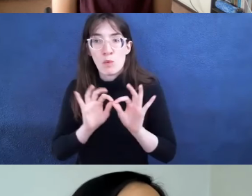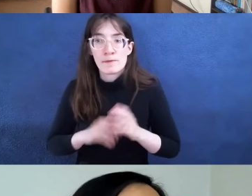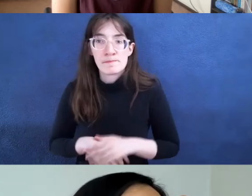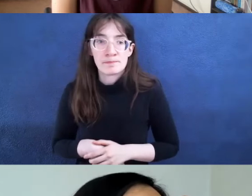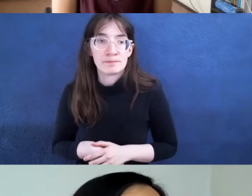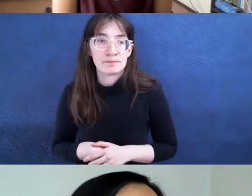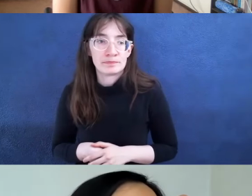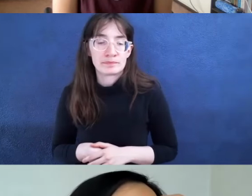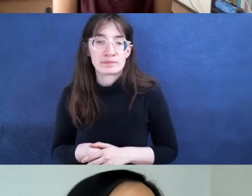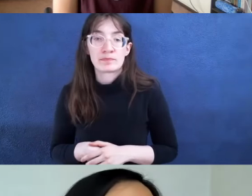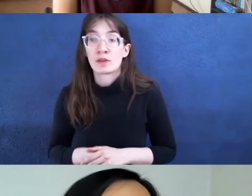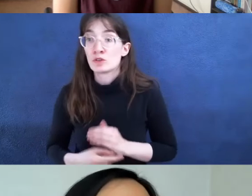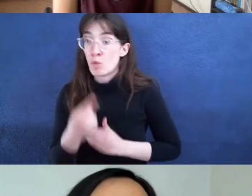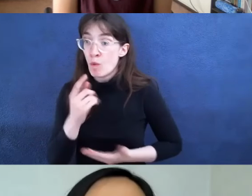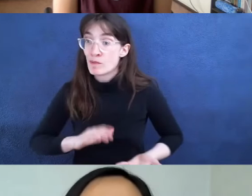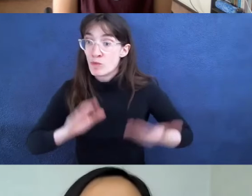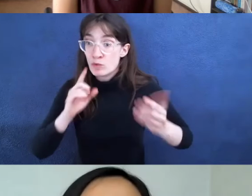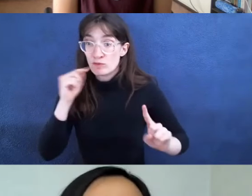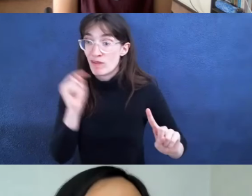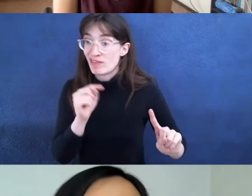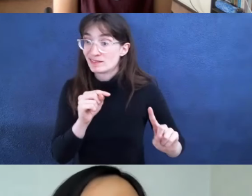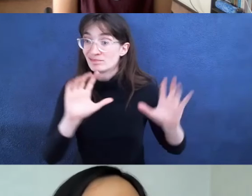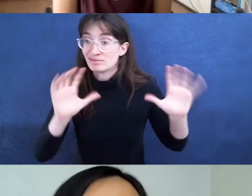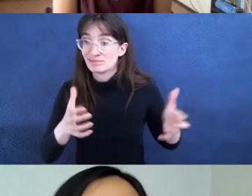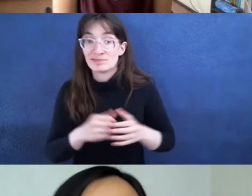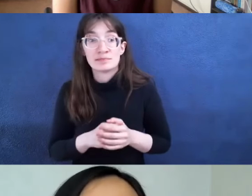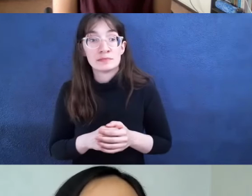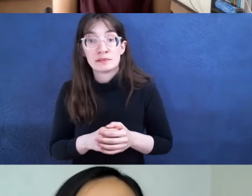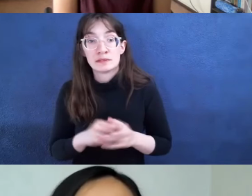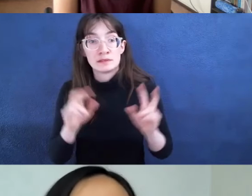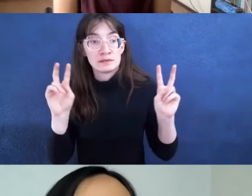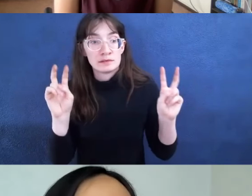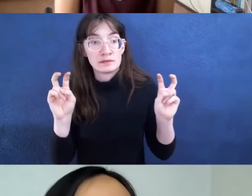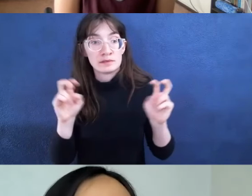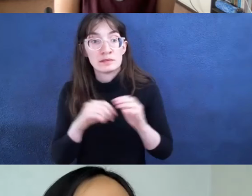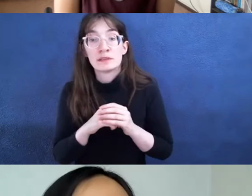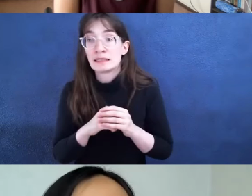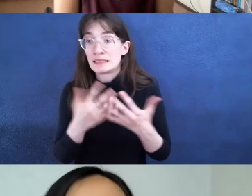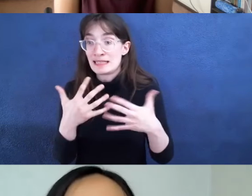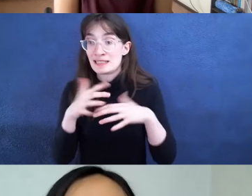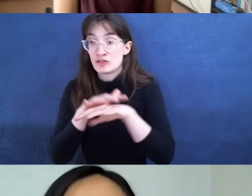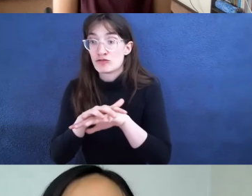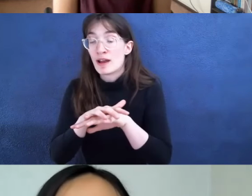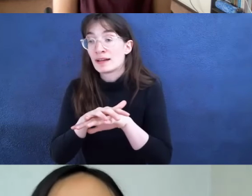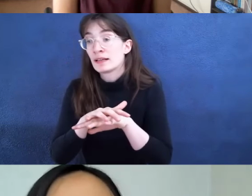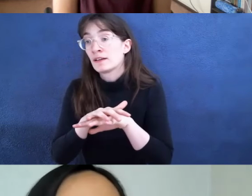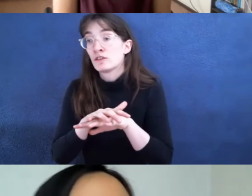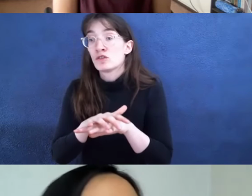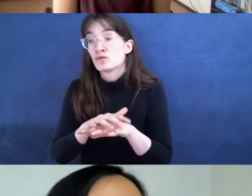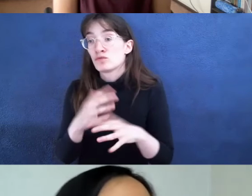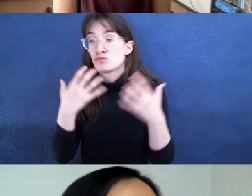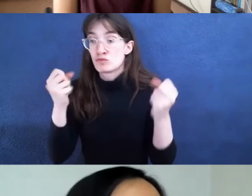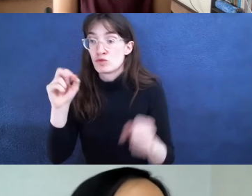So one way of doing this, looking at integrative restorative yoga nidra